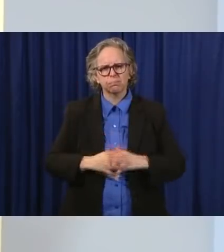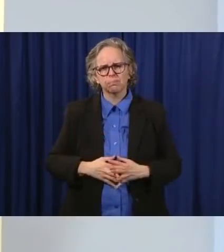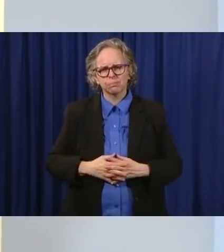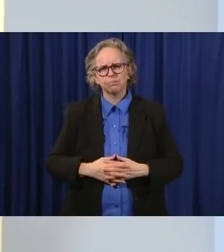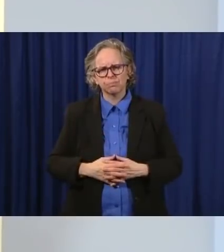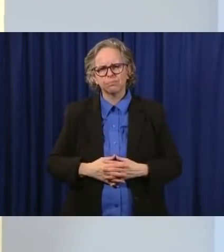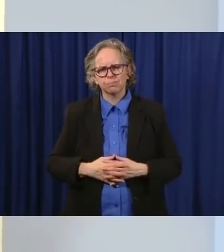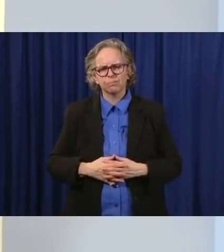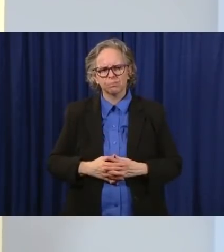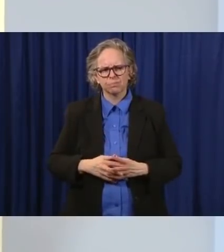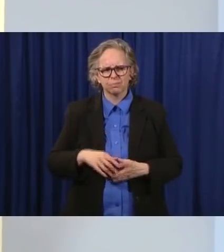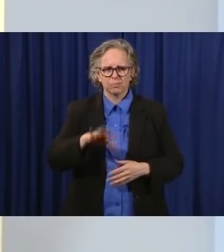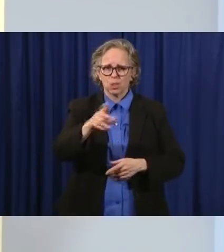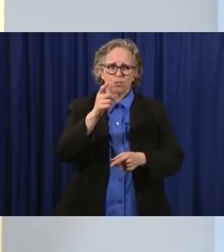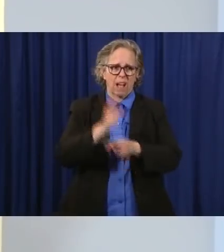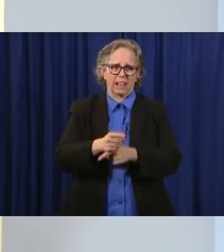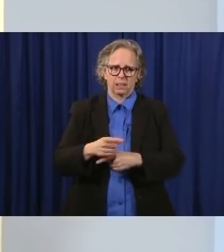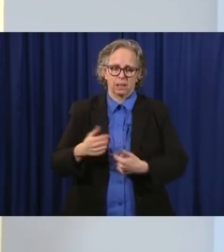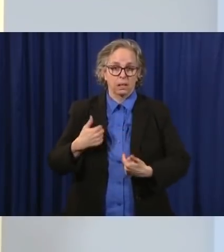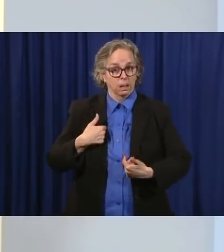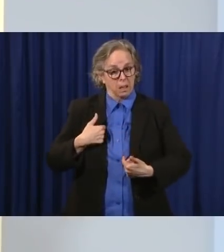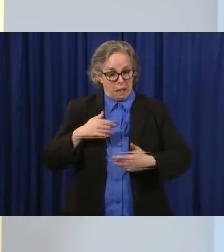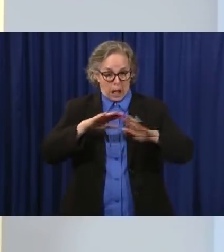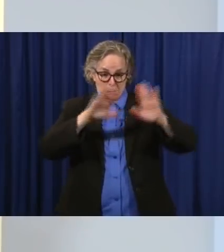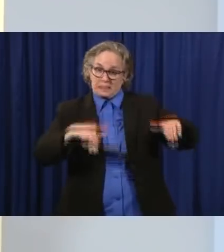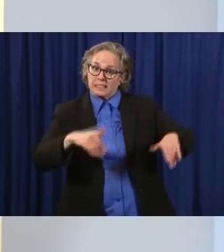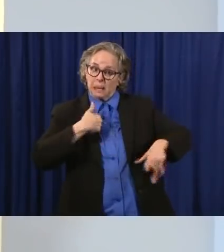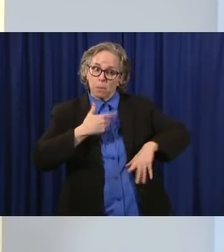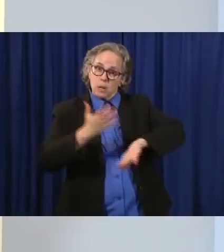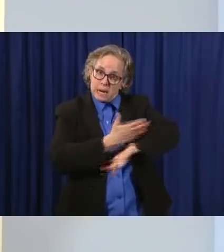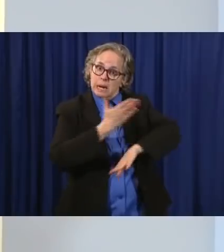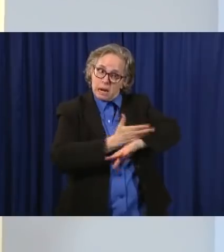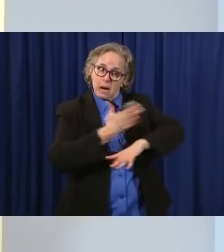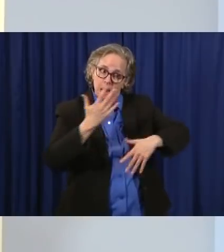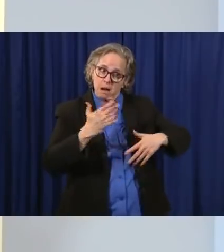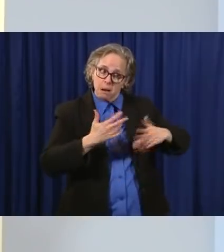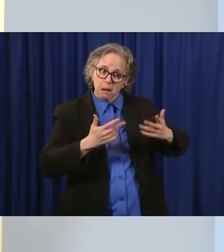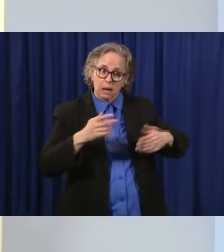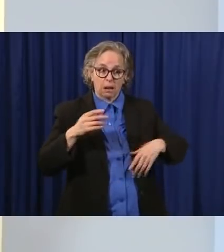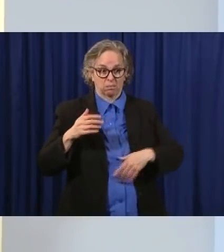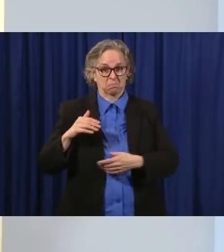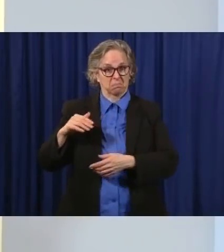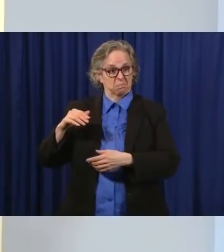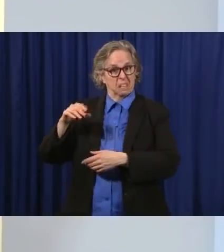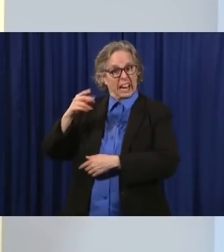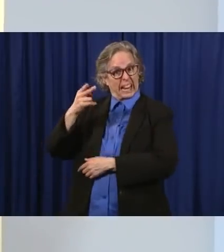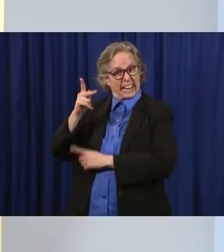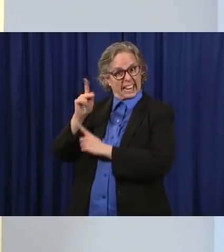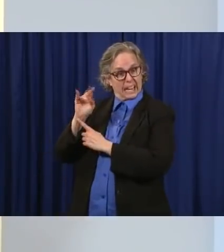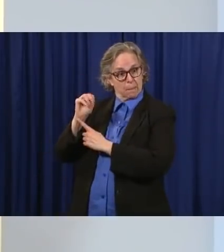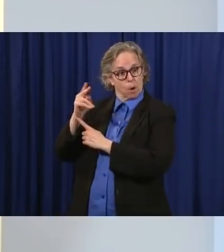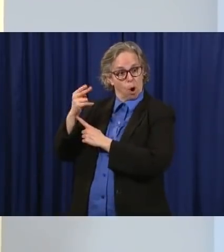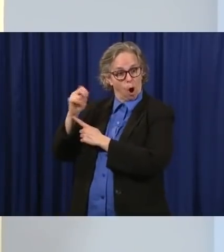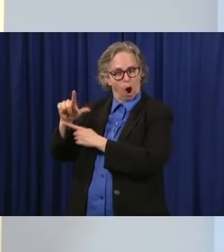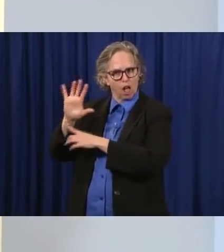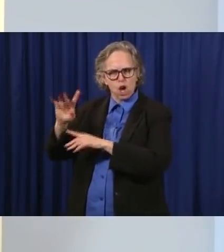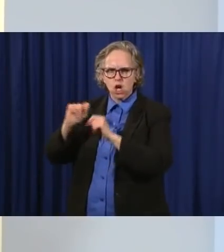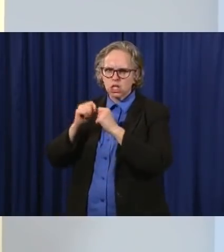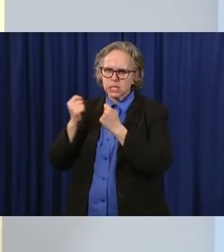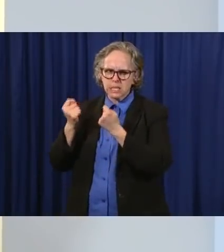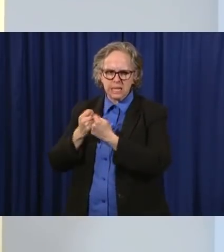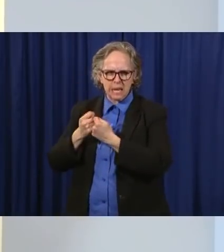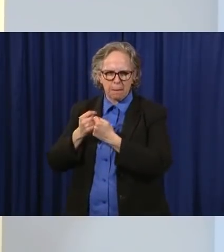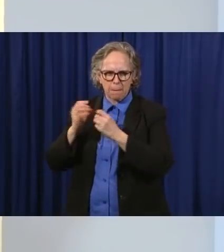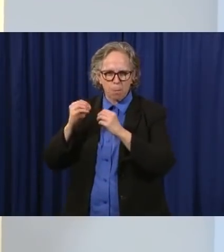ton of enhancements. Director Kim Hall and her team is put, I think there's over 1,600 people